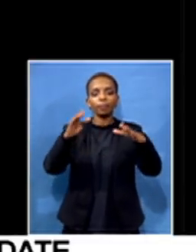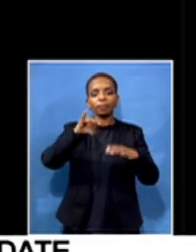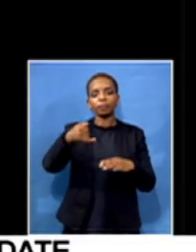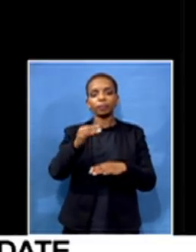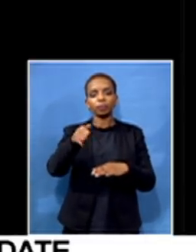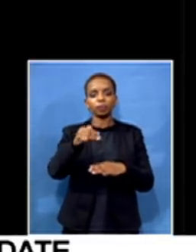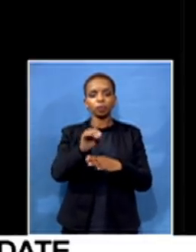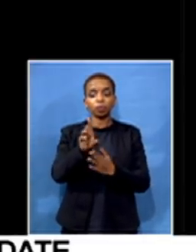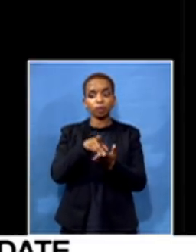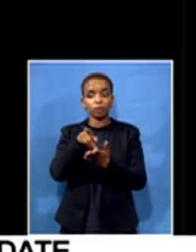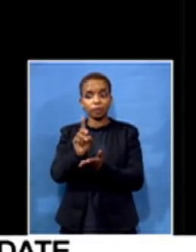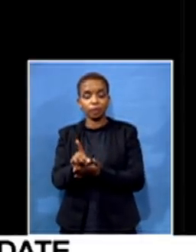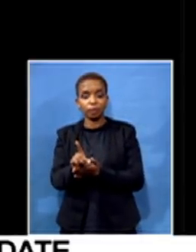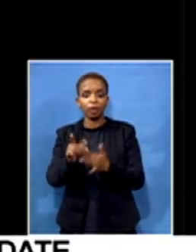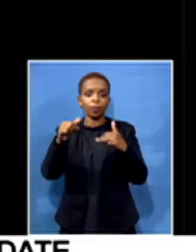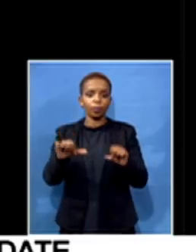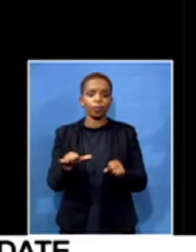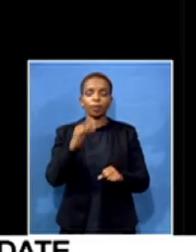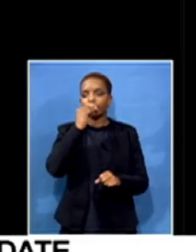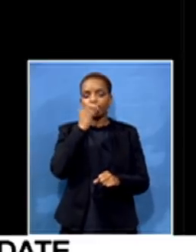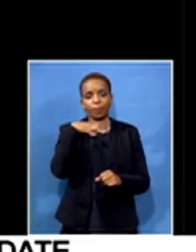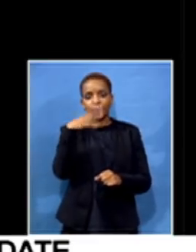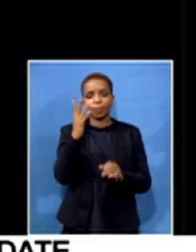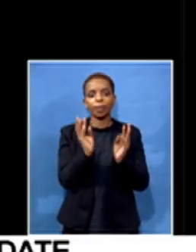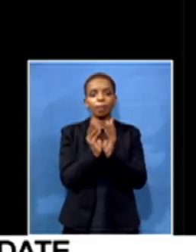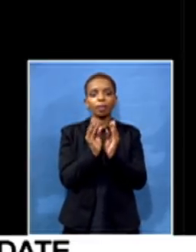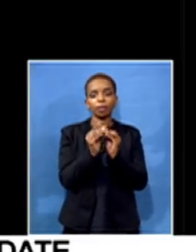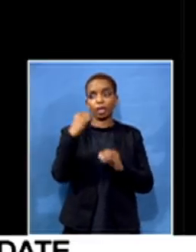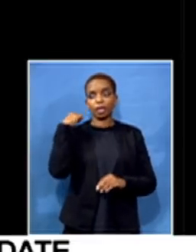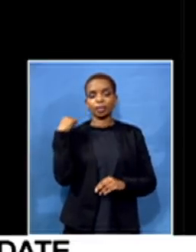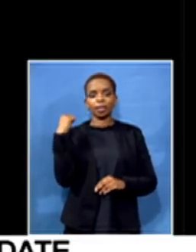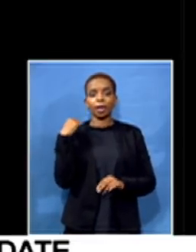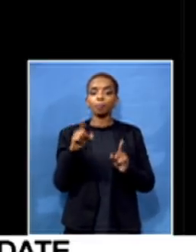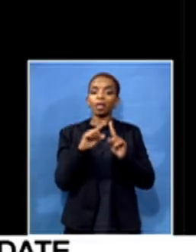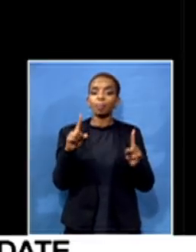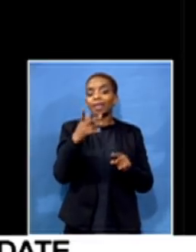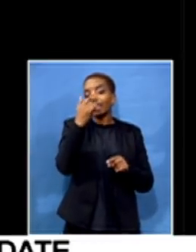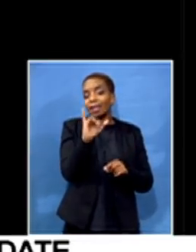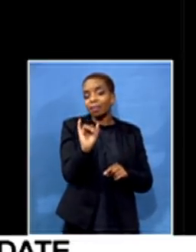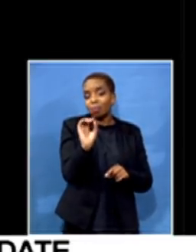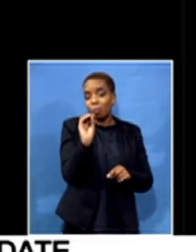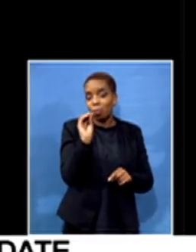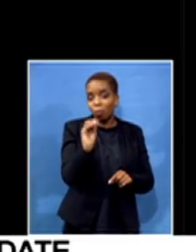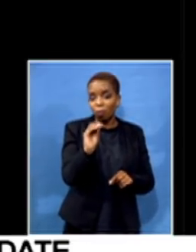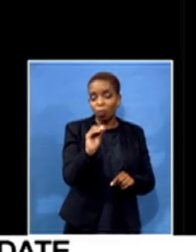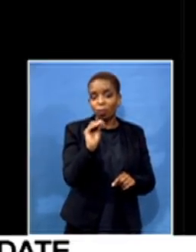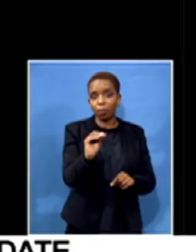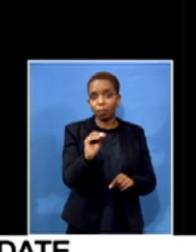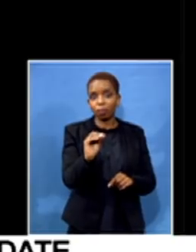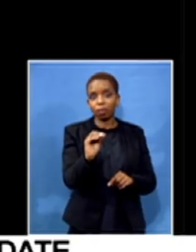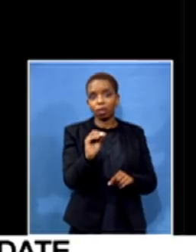delivered are used as they should. But if they are, we would be happy